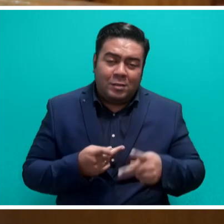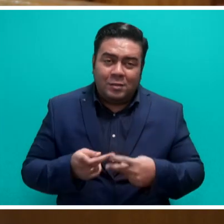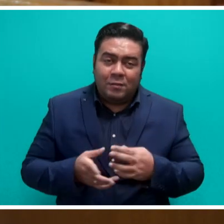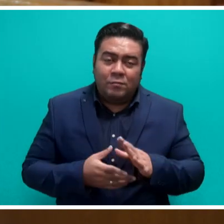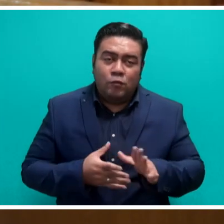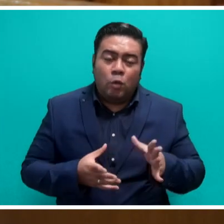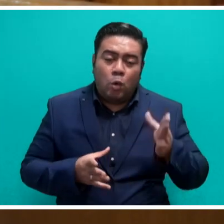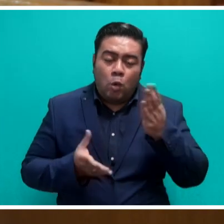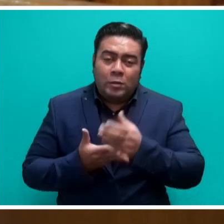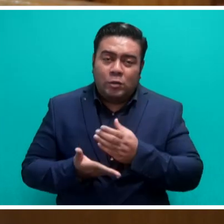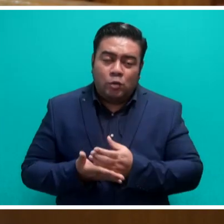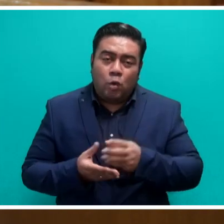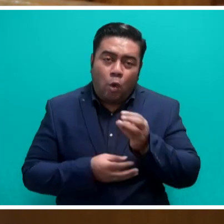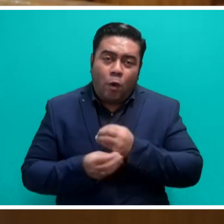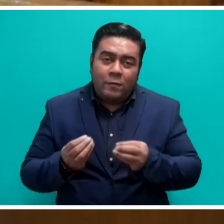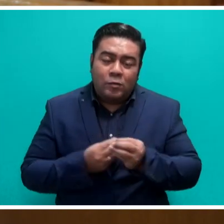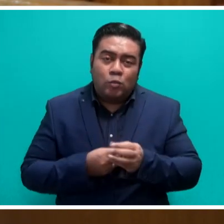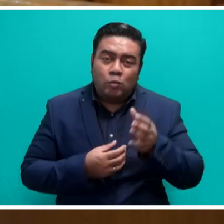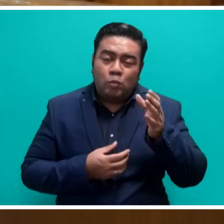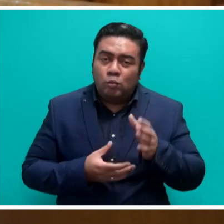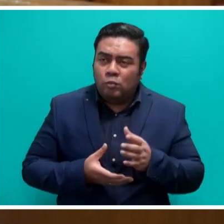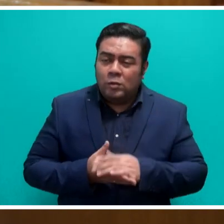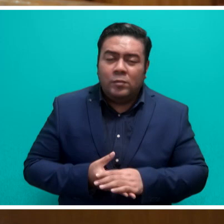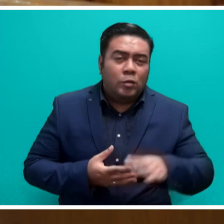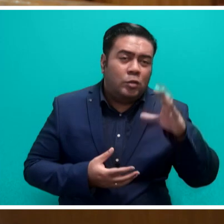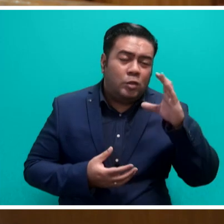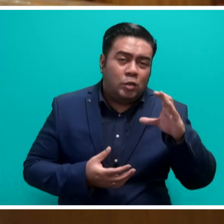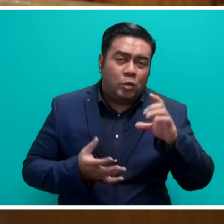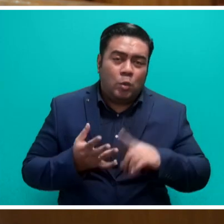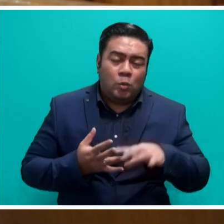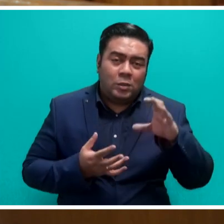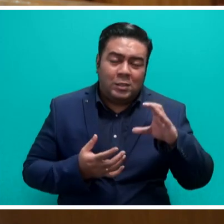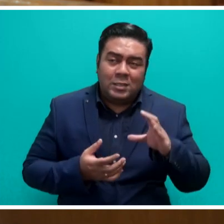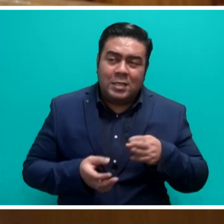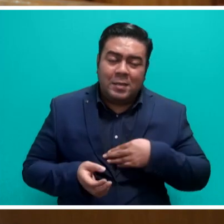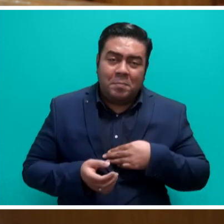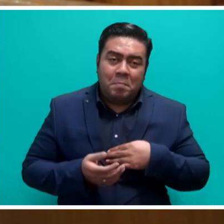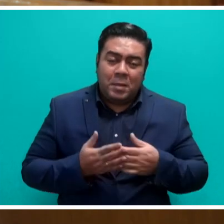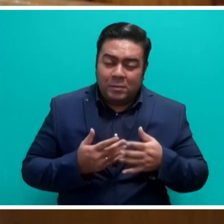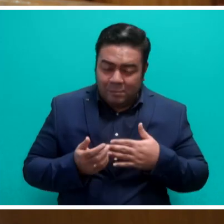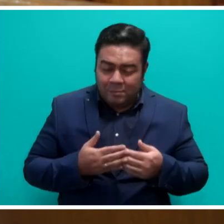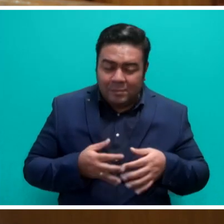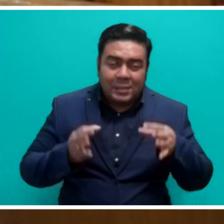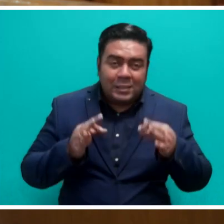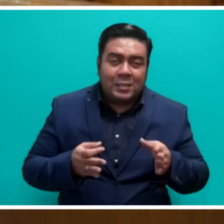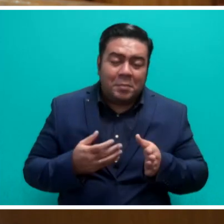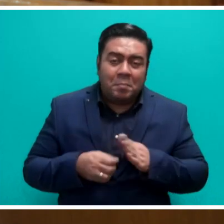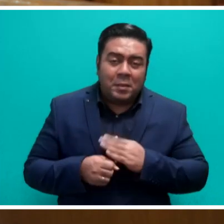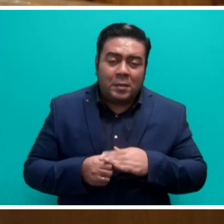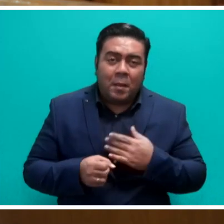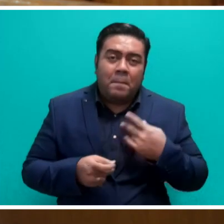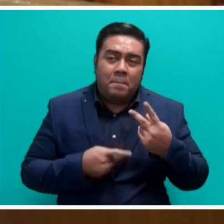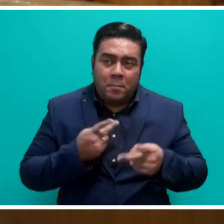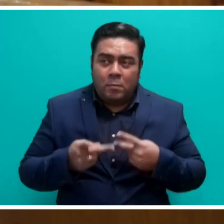office holders, dealing with urgent COC matters, decision-making processes of the